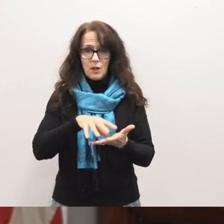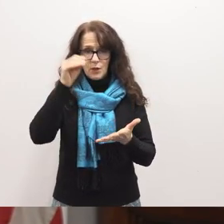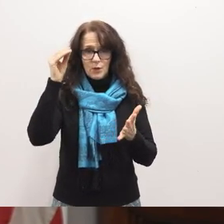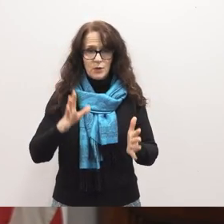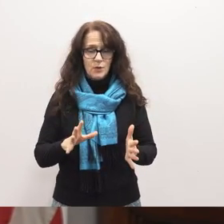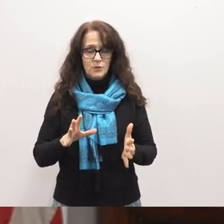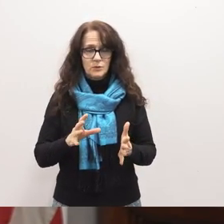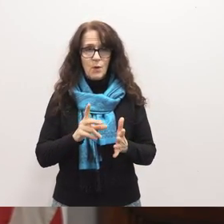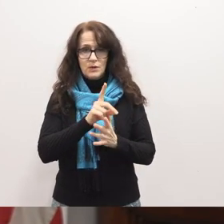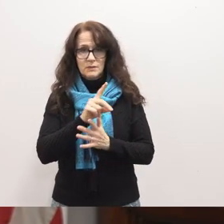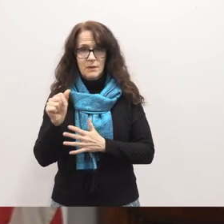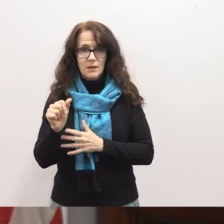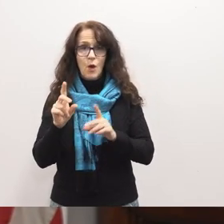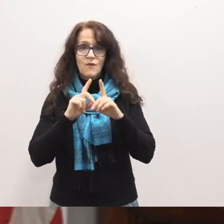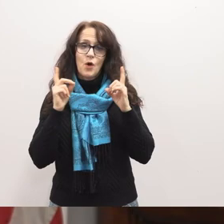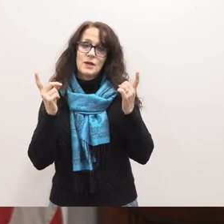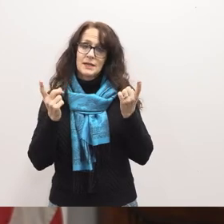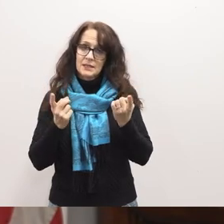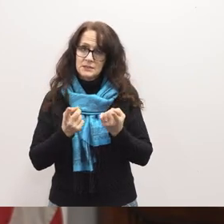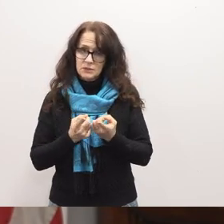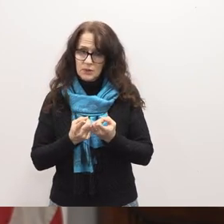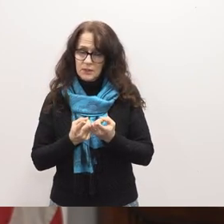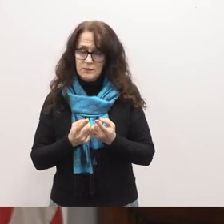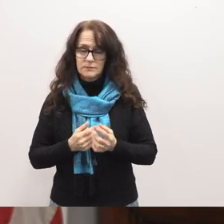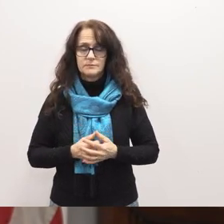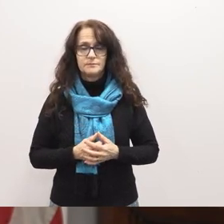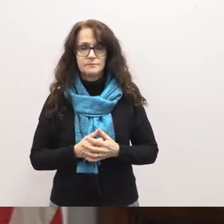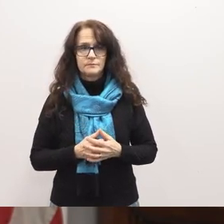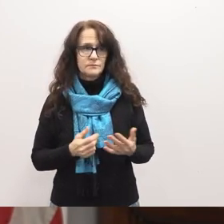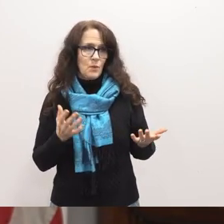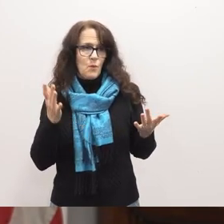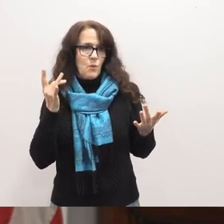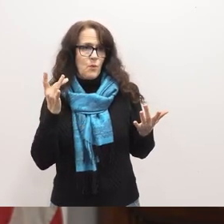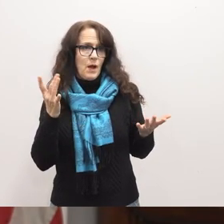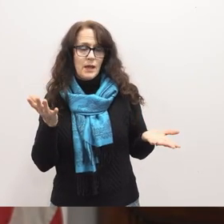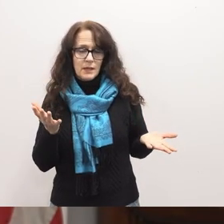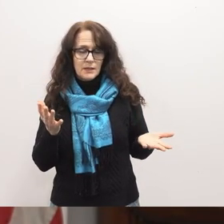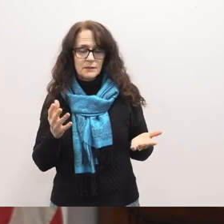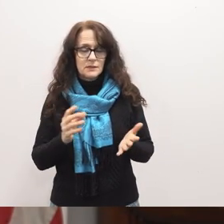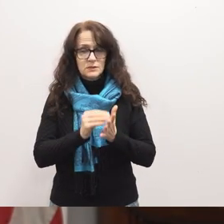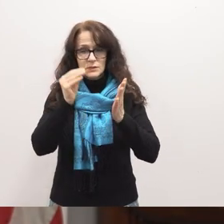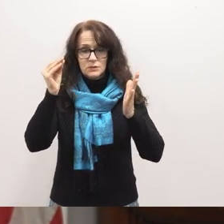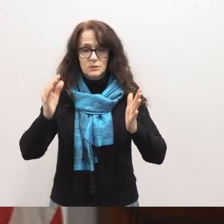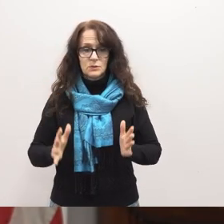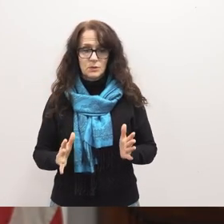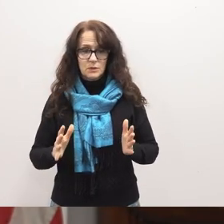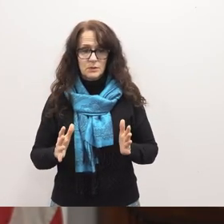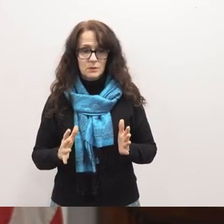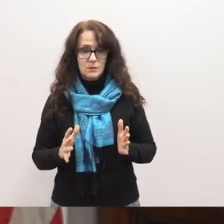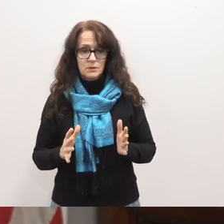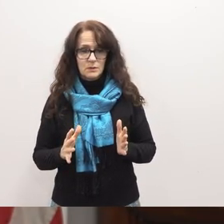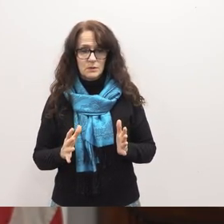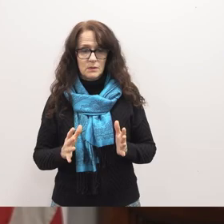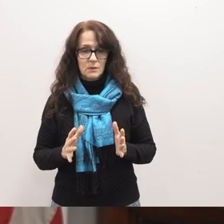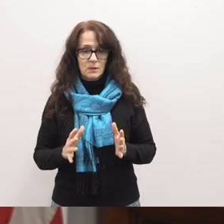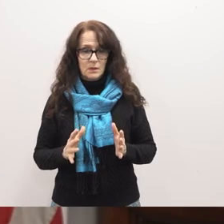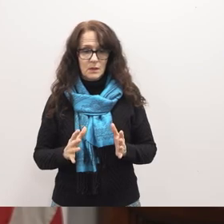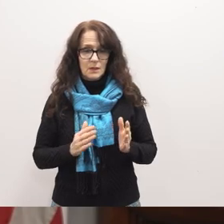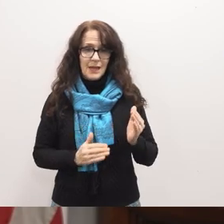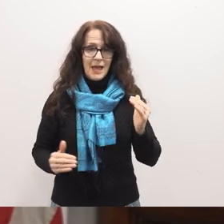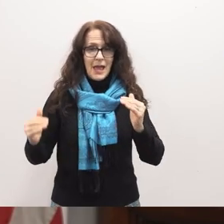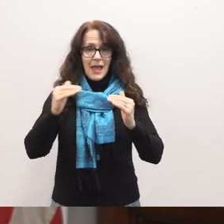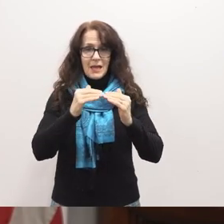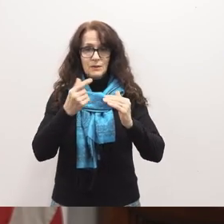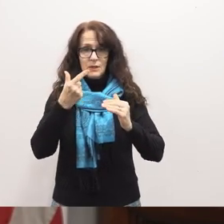with disabilities, but for our district, you know, wide in terms of students, in terms of addressing really equity